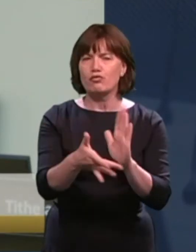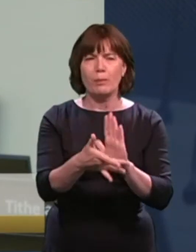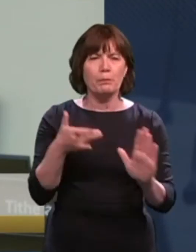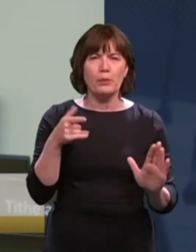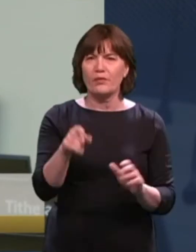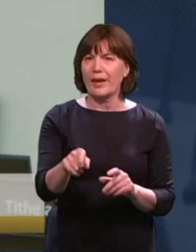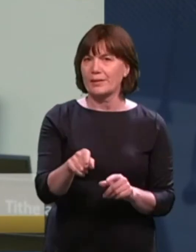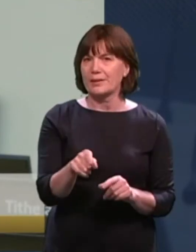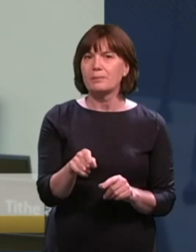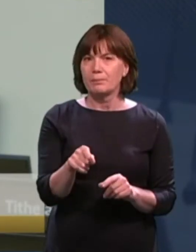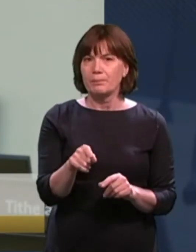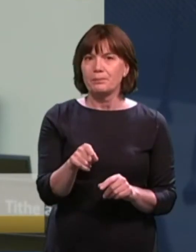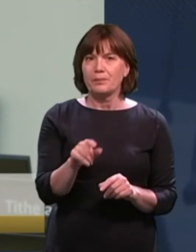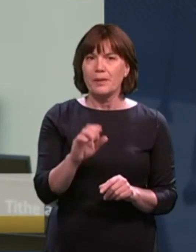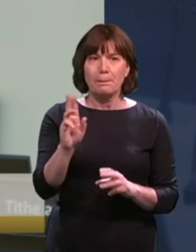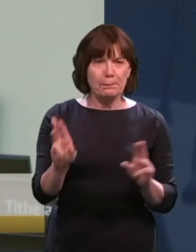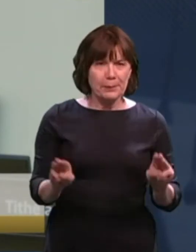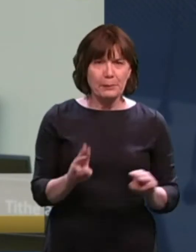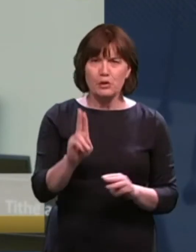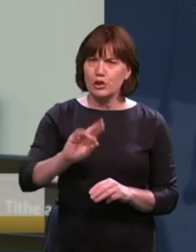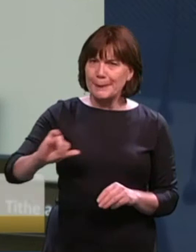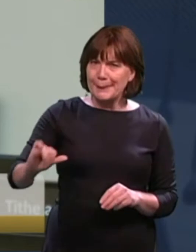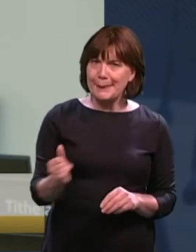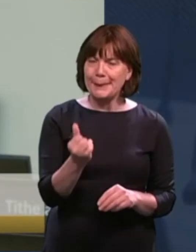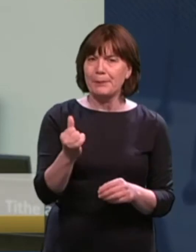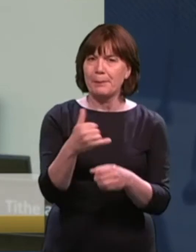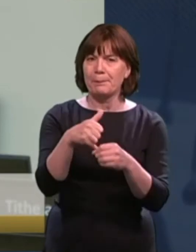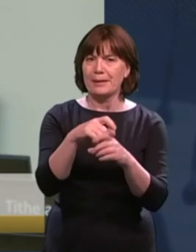there's an added cost. Of course people should be able to keep a disability allowance.